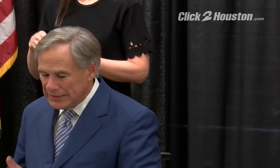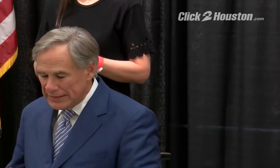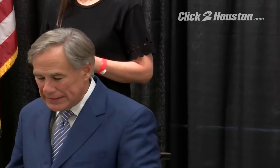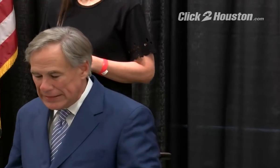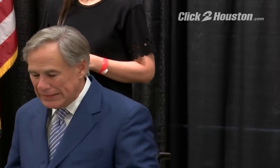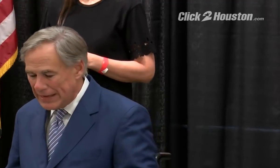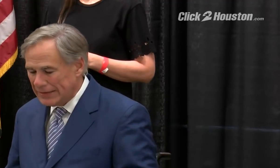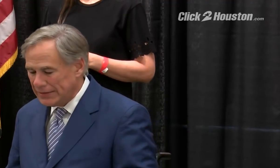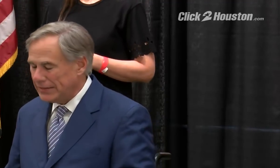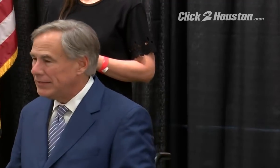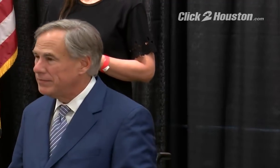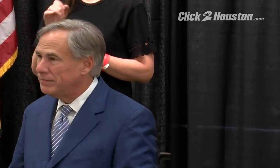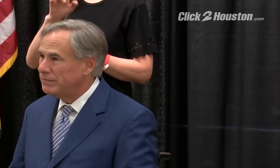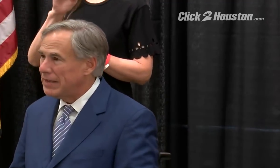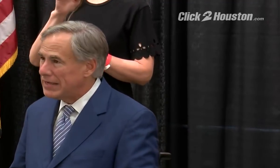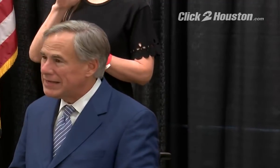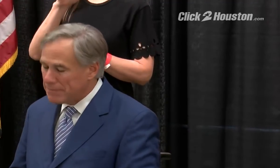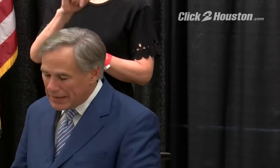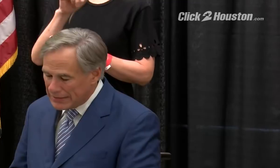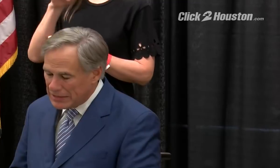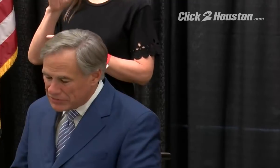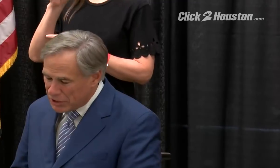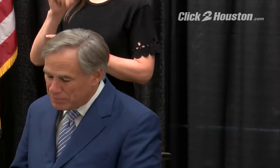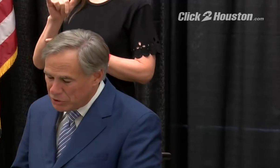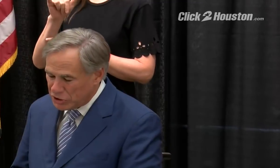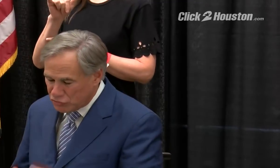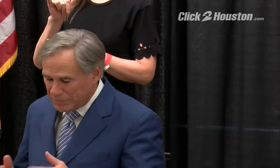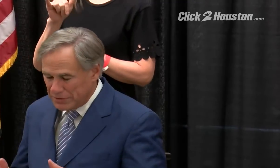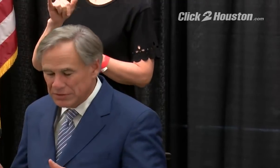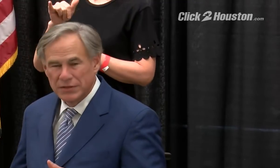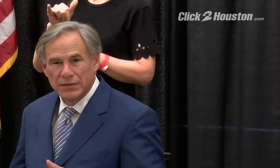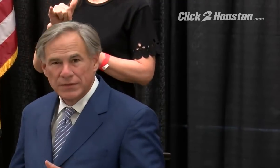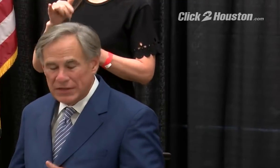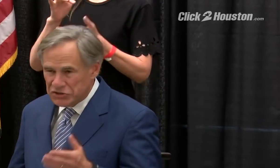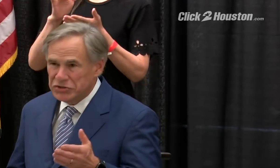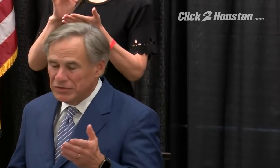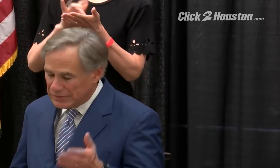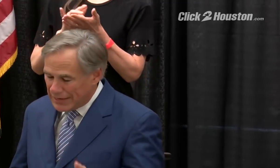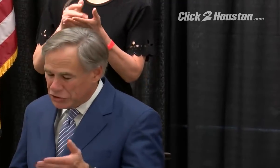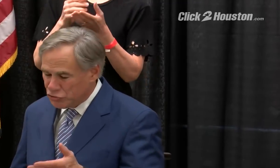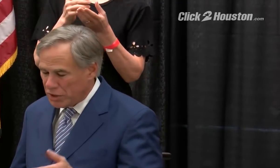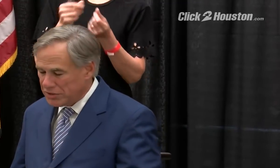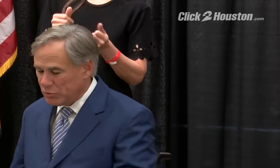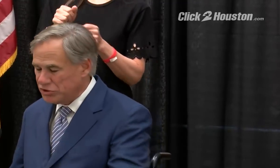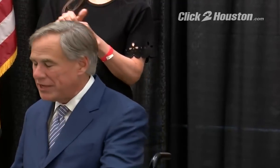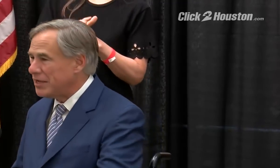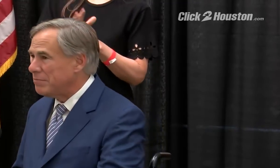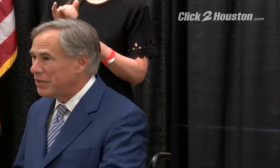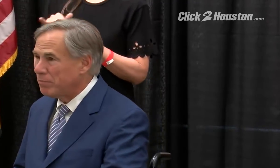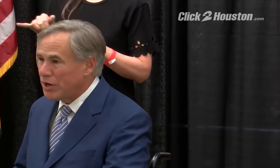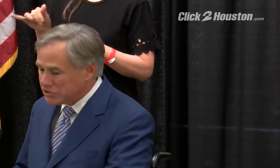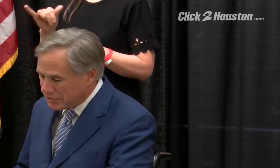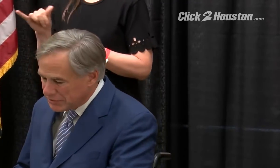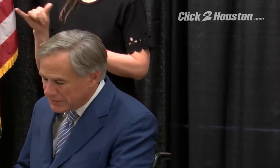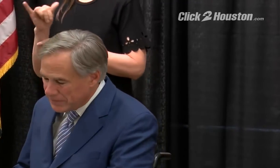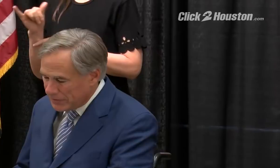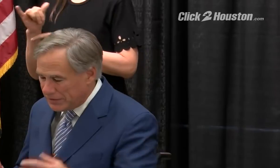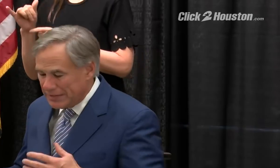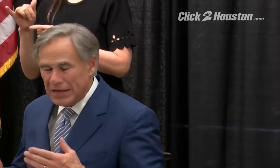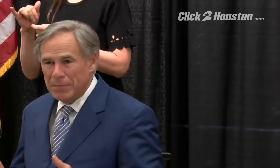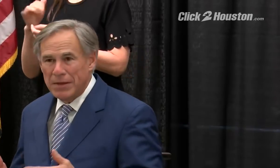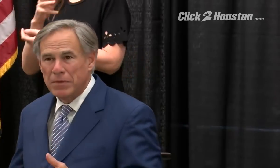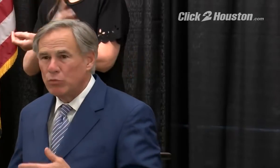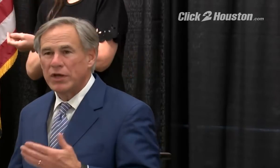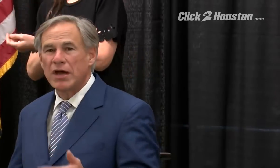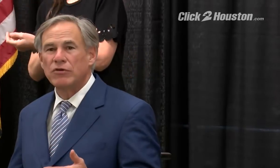the Eli Lilly antibody therapeutic treatment. It's like the drug that was taken by the president